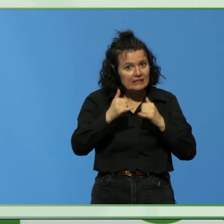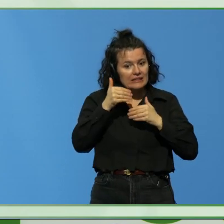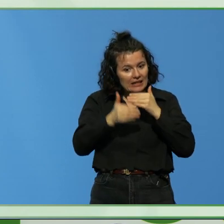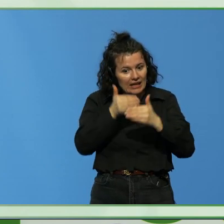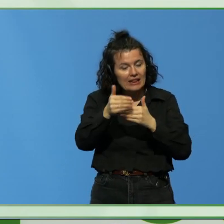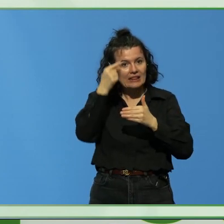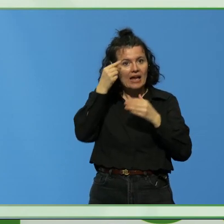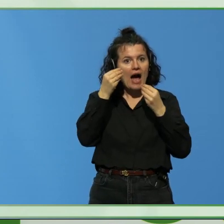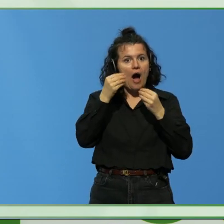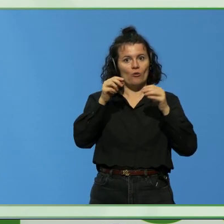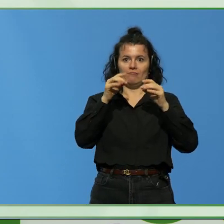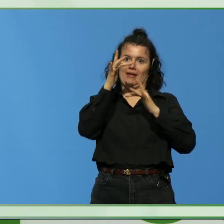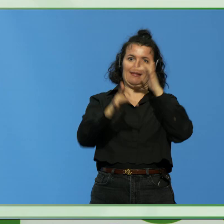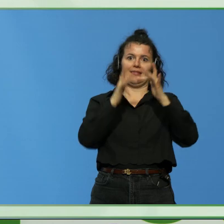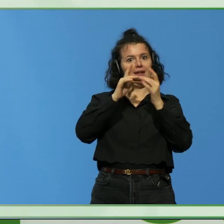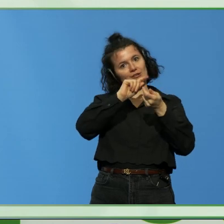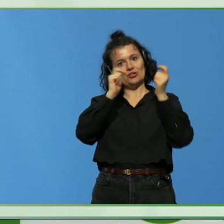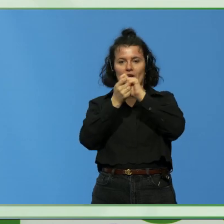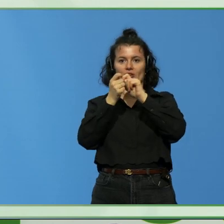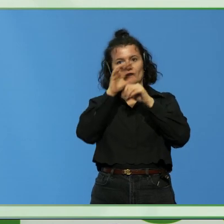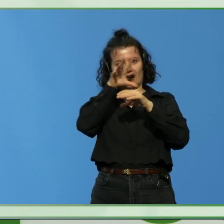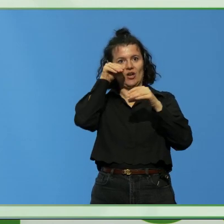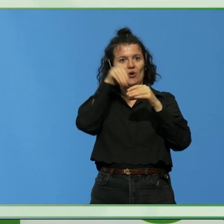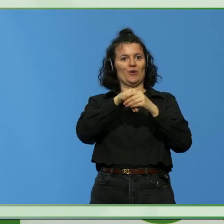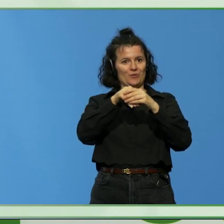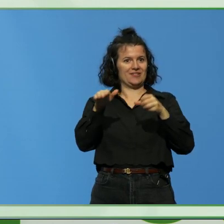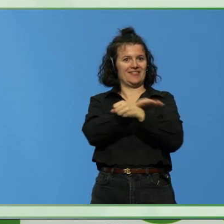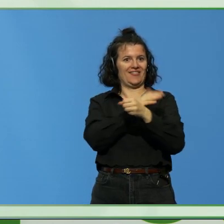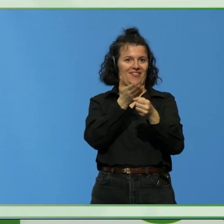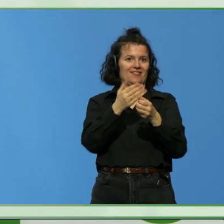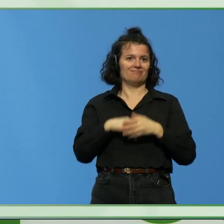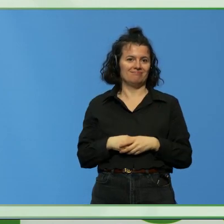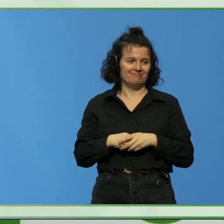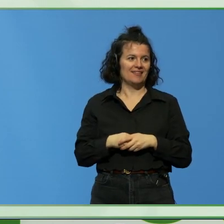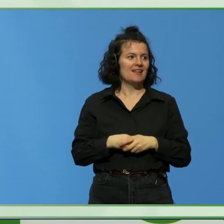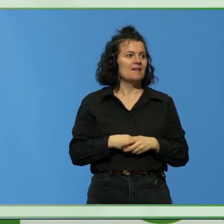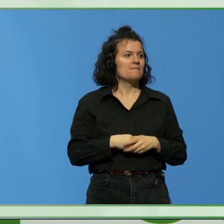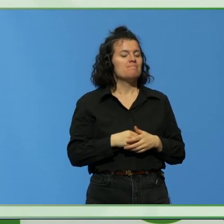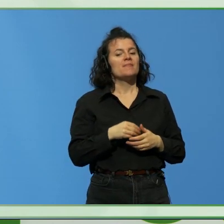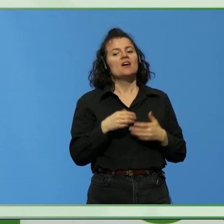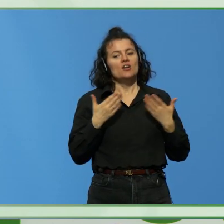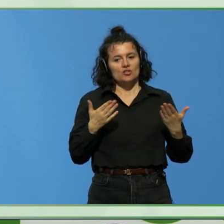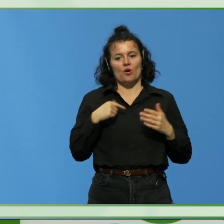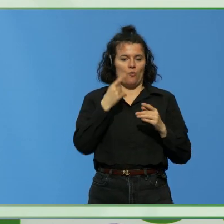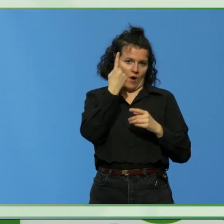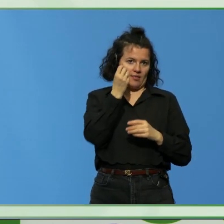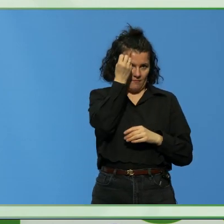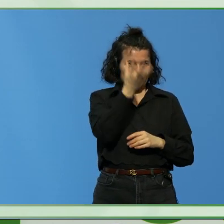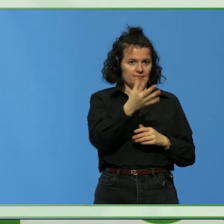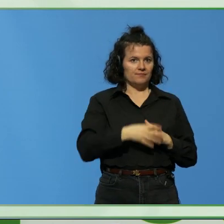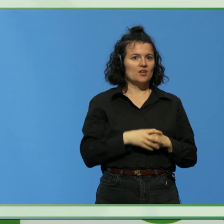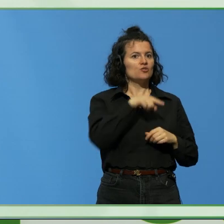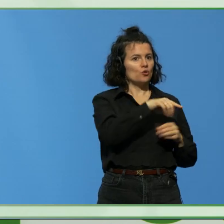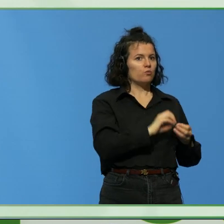where we look at. Again, investor discussions, we try and see how best we can include capital into the